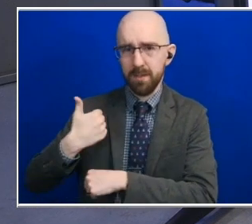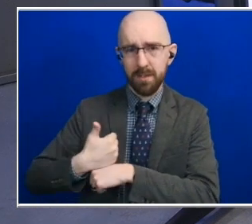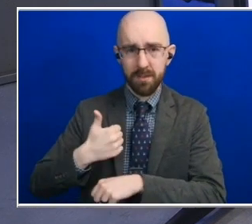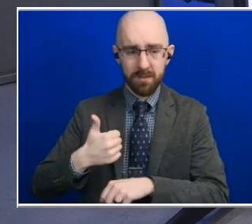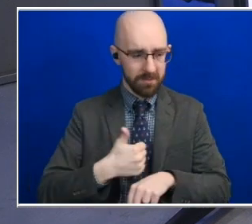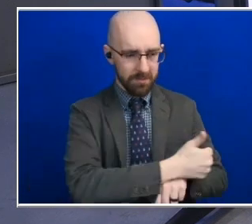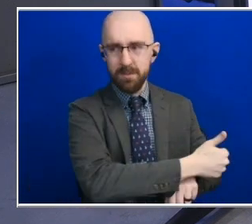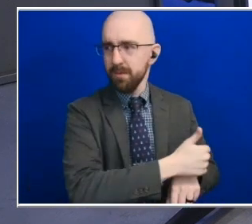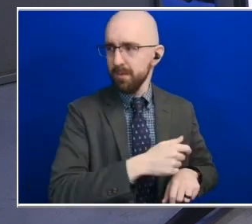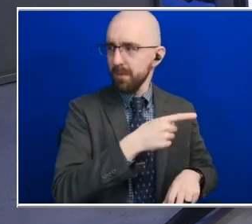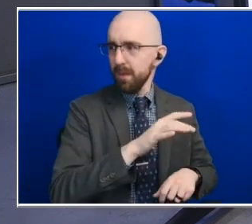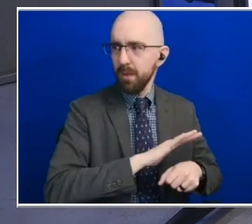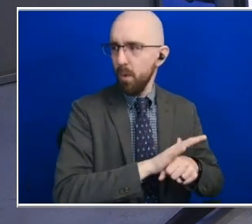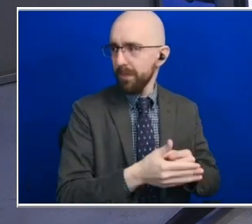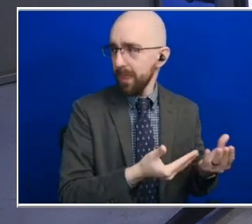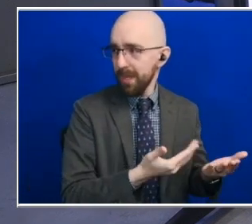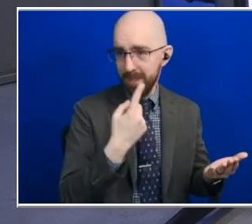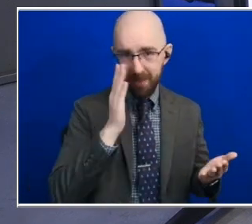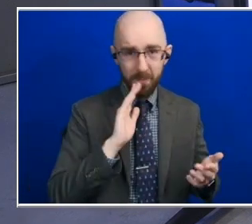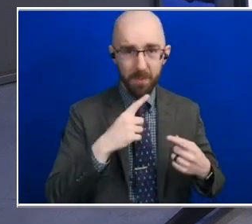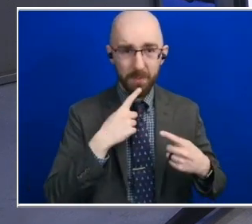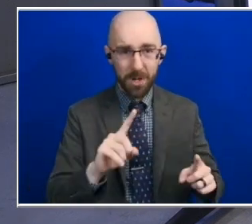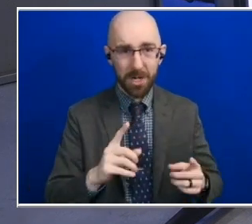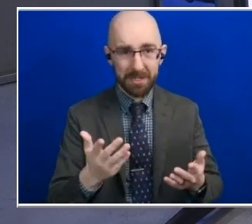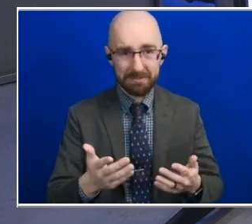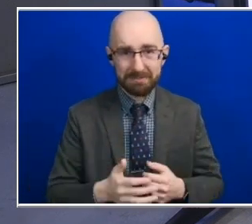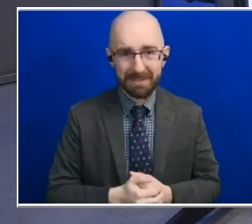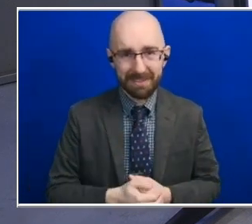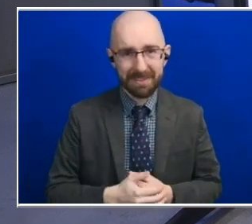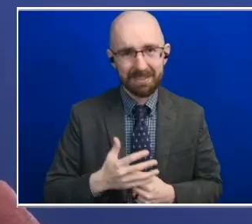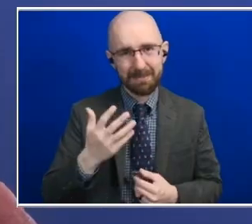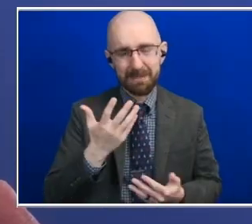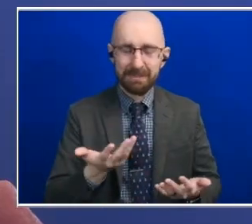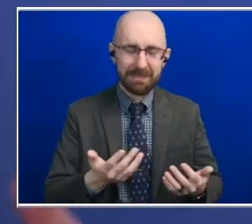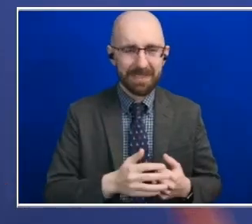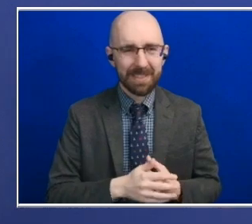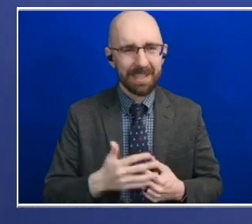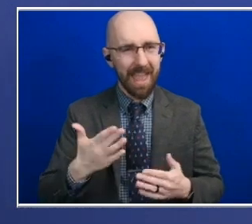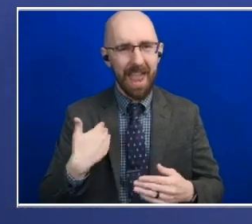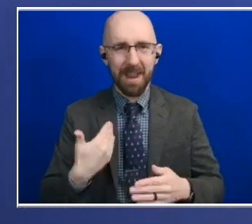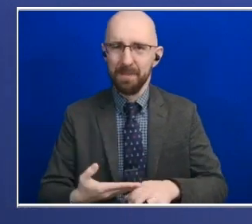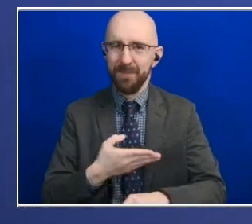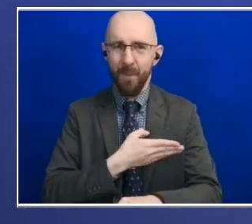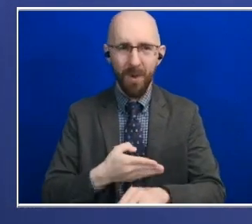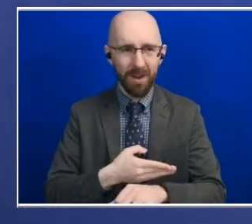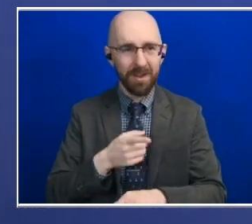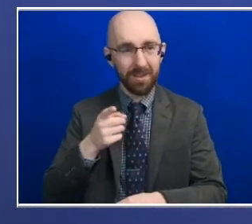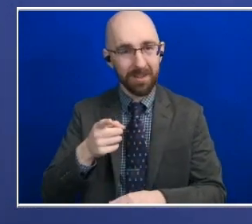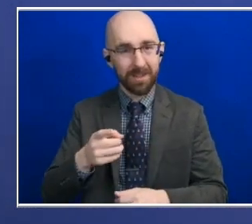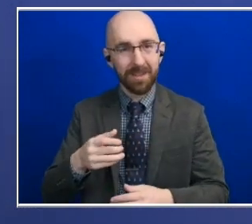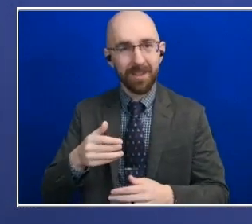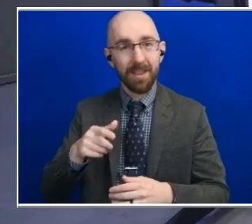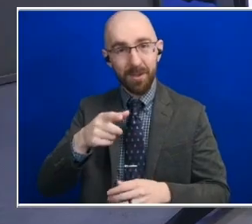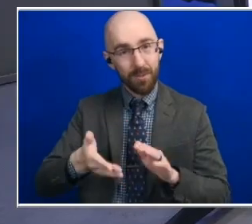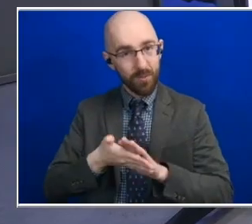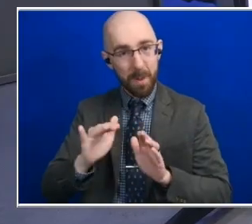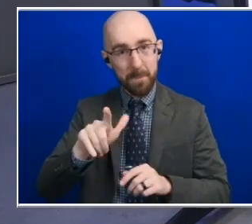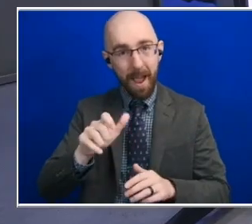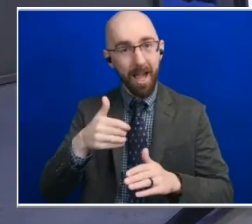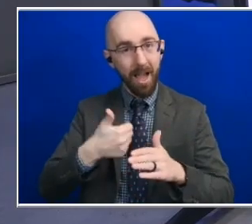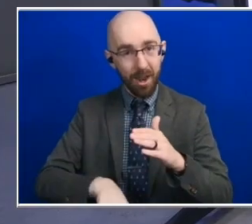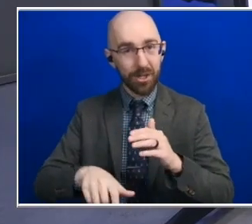work? And no, they may have pre-existed. I was going to say, did you run the mile under 6 minutes? Oh gosh, yes. Yeah,